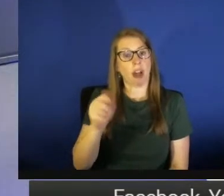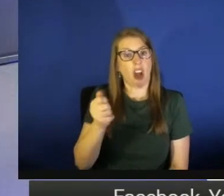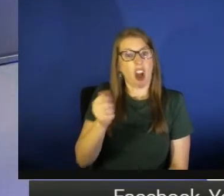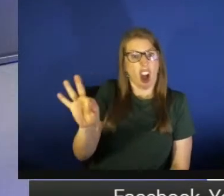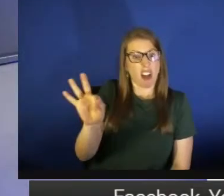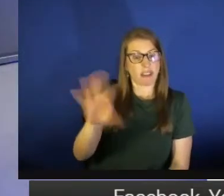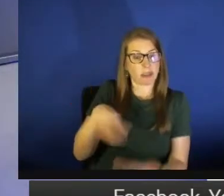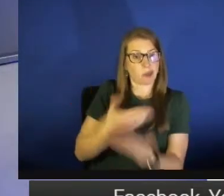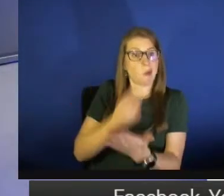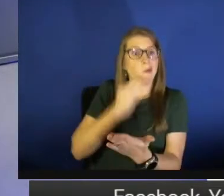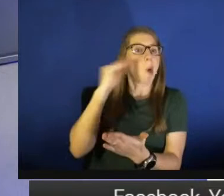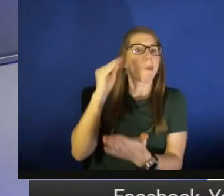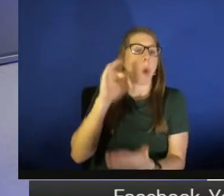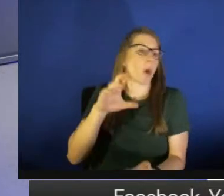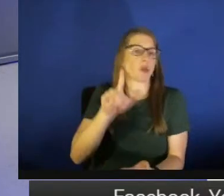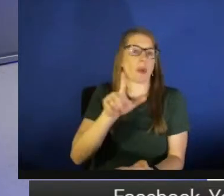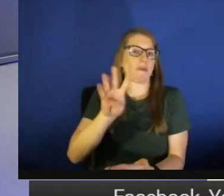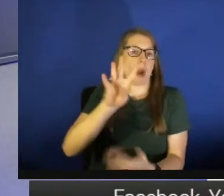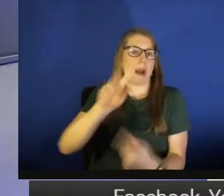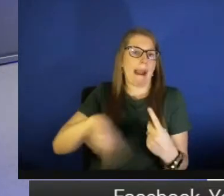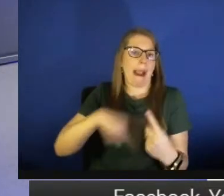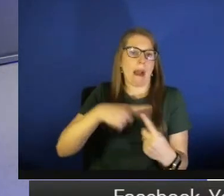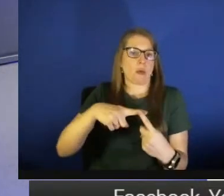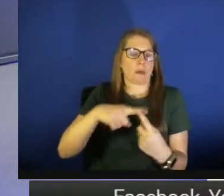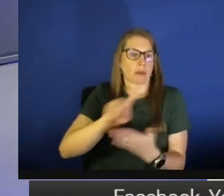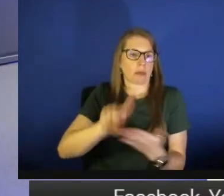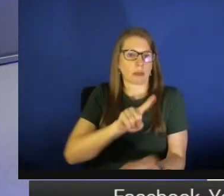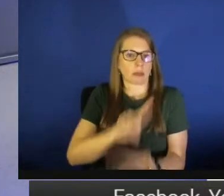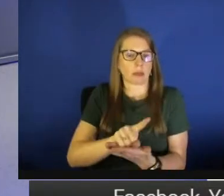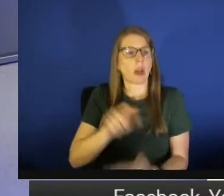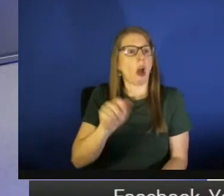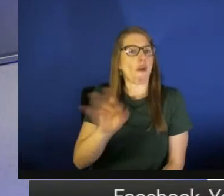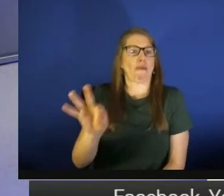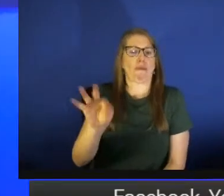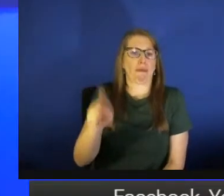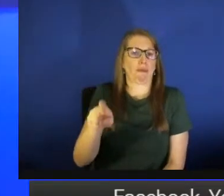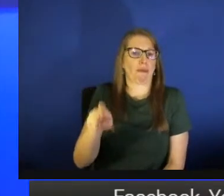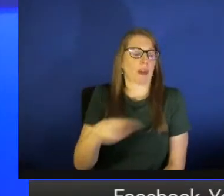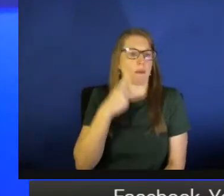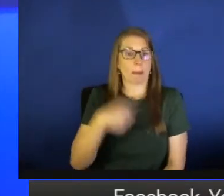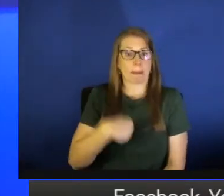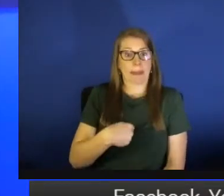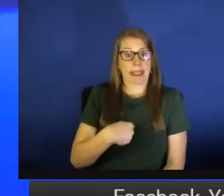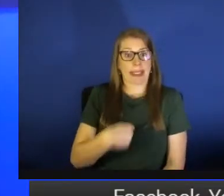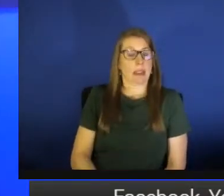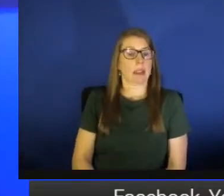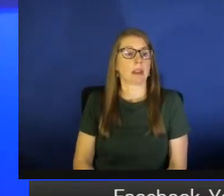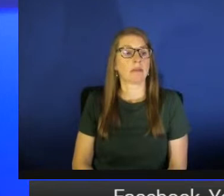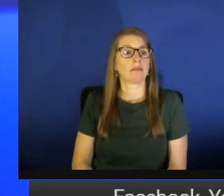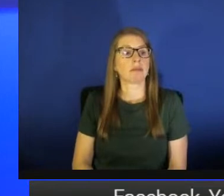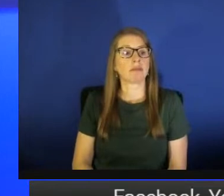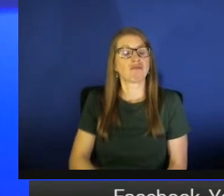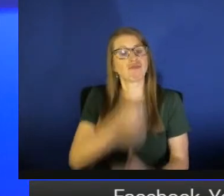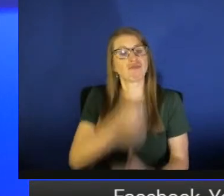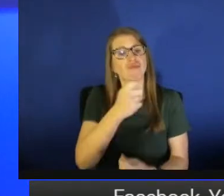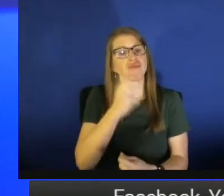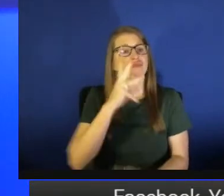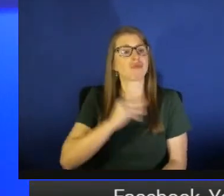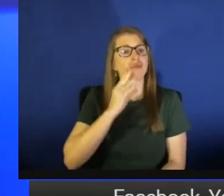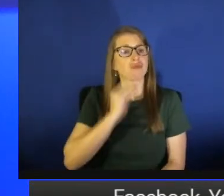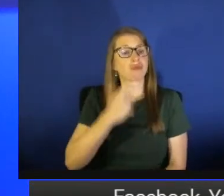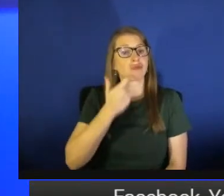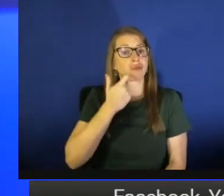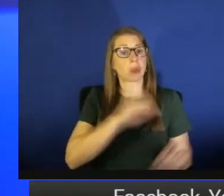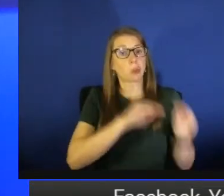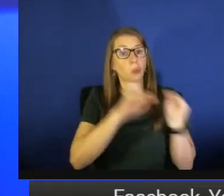just 24-hour cycle for you? No, I think you have to turn it off. For me, it was an interesting experience. I had just moved to Kansas City. Mm-hmm. My family